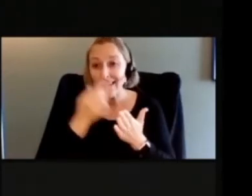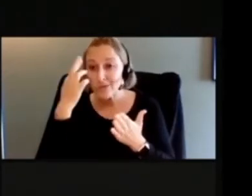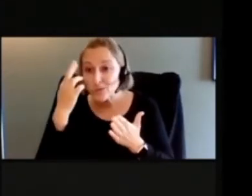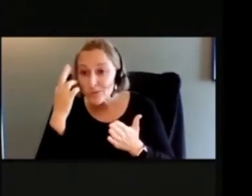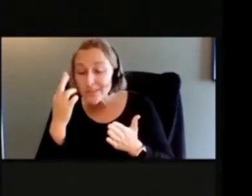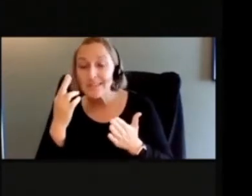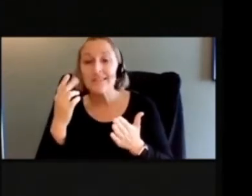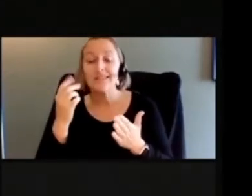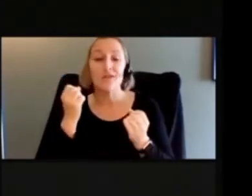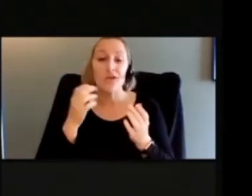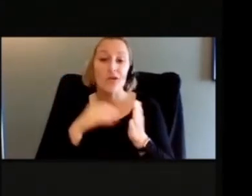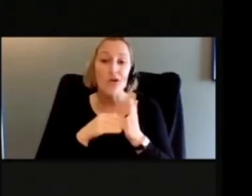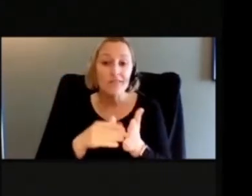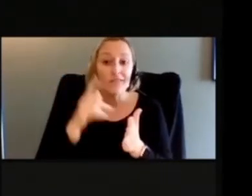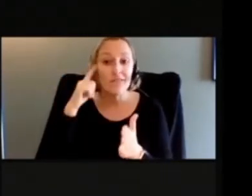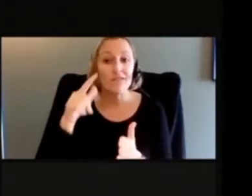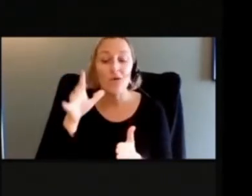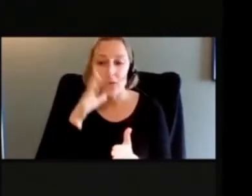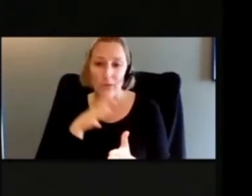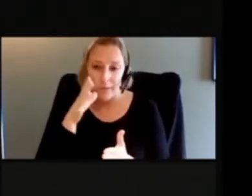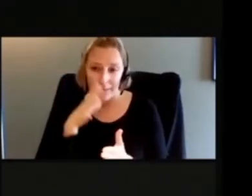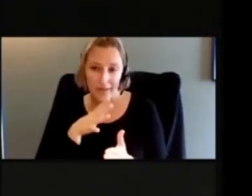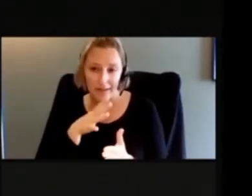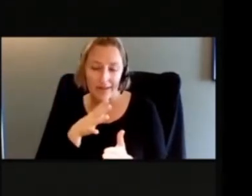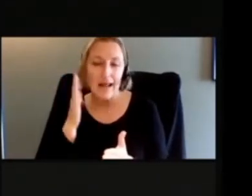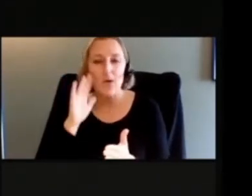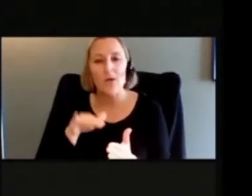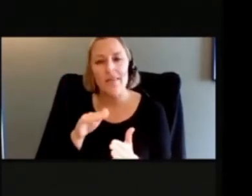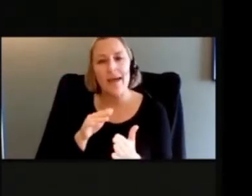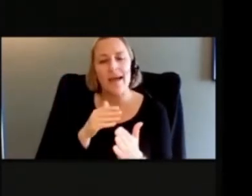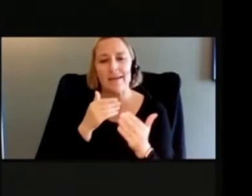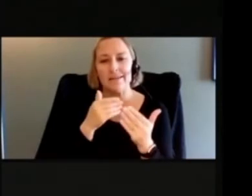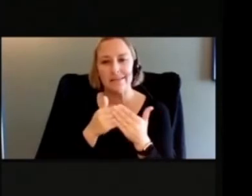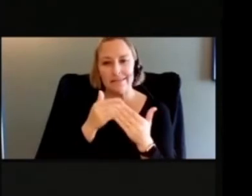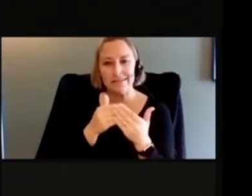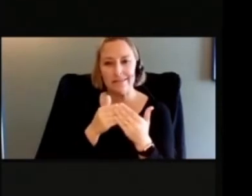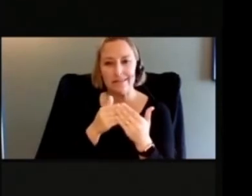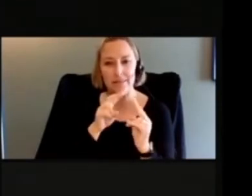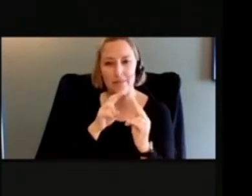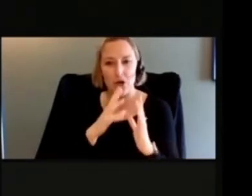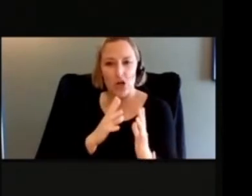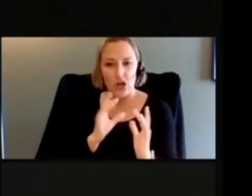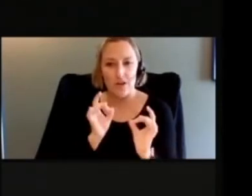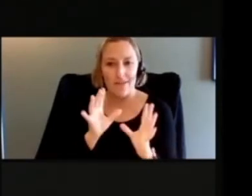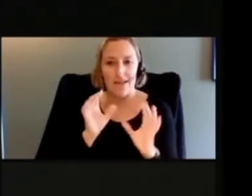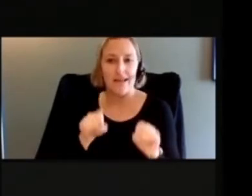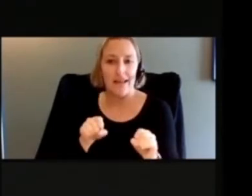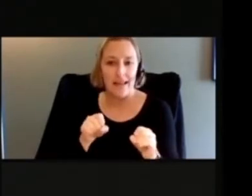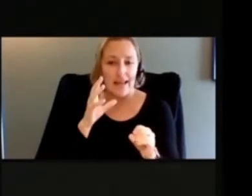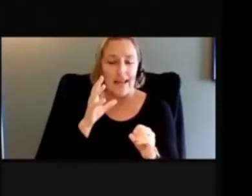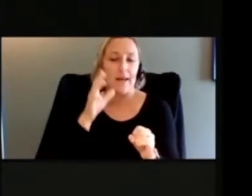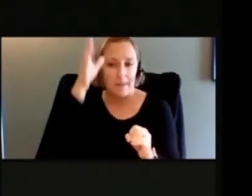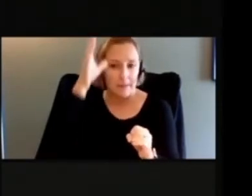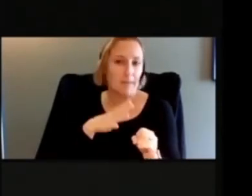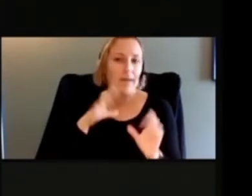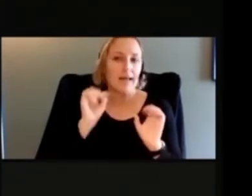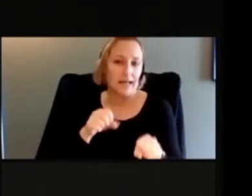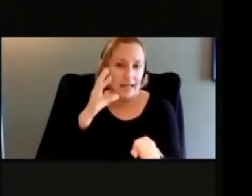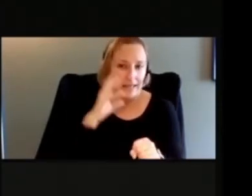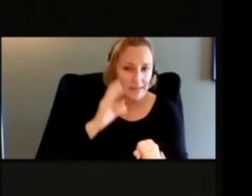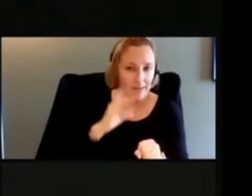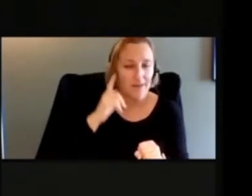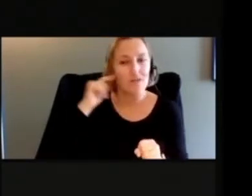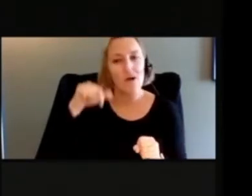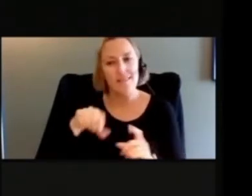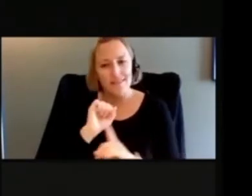in case I'm giving an example of women, although I know that intimate partner violence also happens with men, but in this case, I'm talking more about